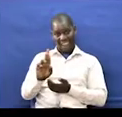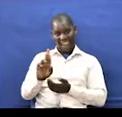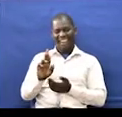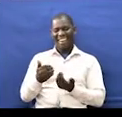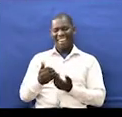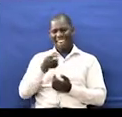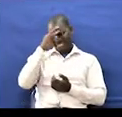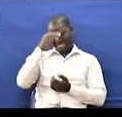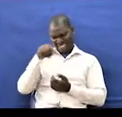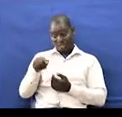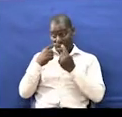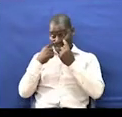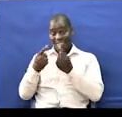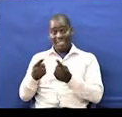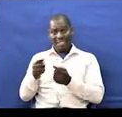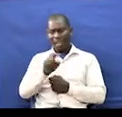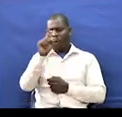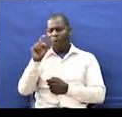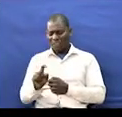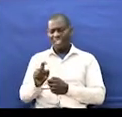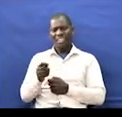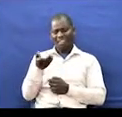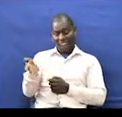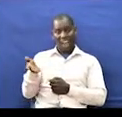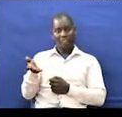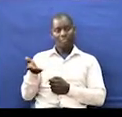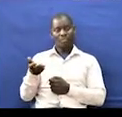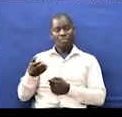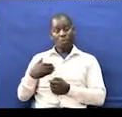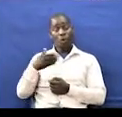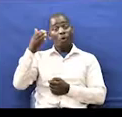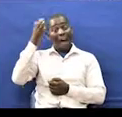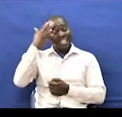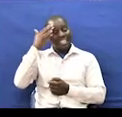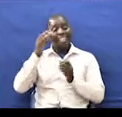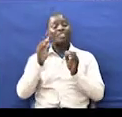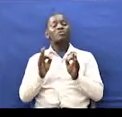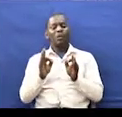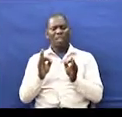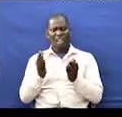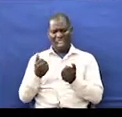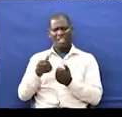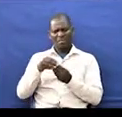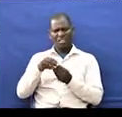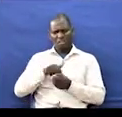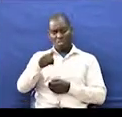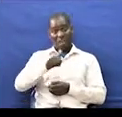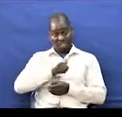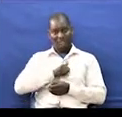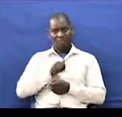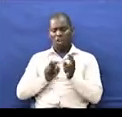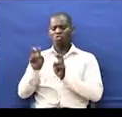easy the questions are. So to broaden your understanding and to measure yourself to find how far are you for